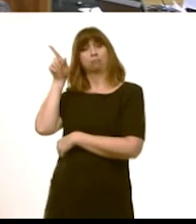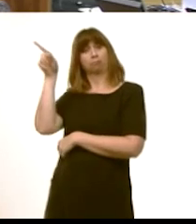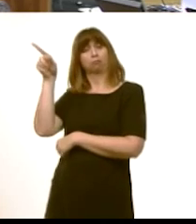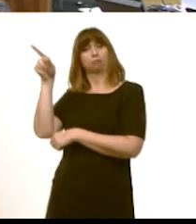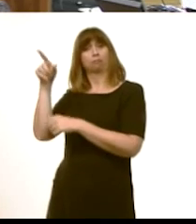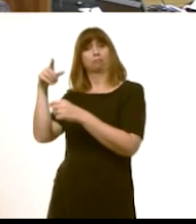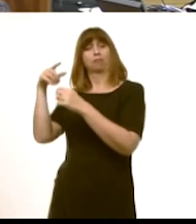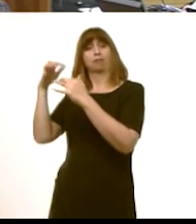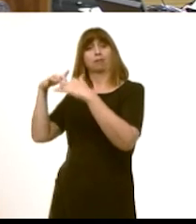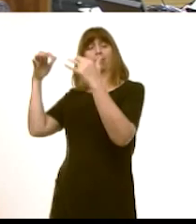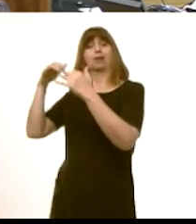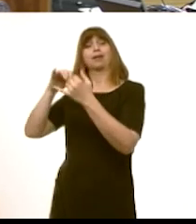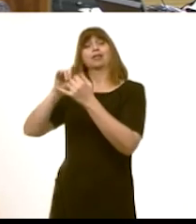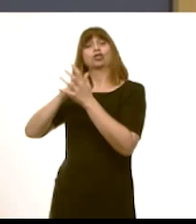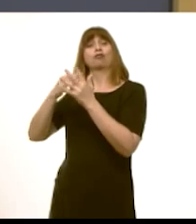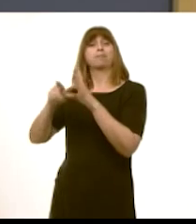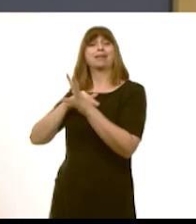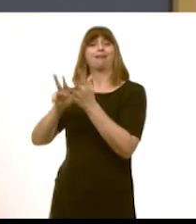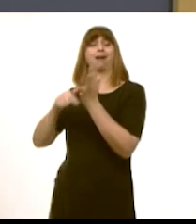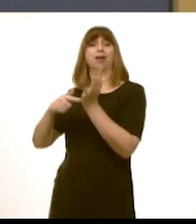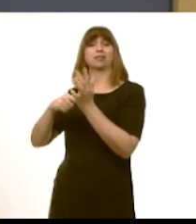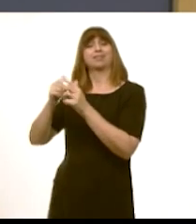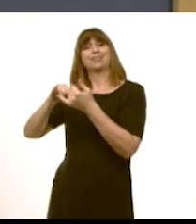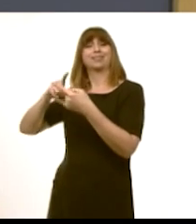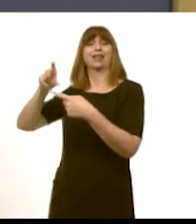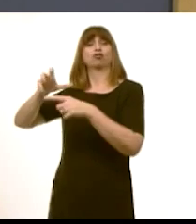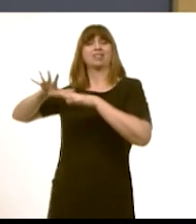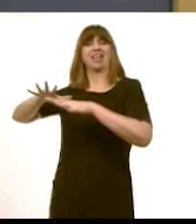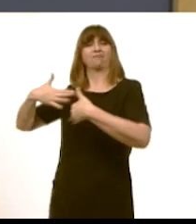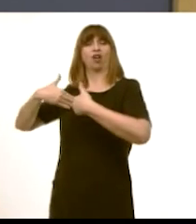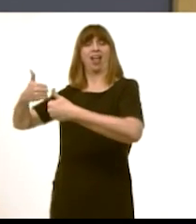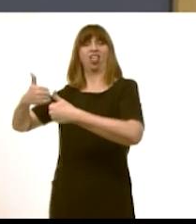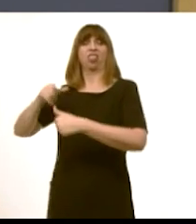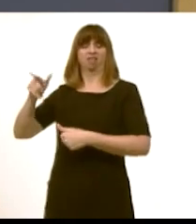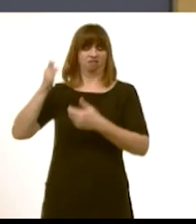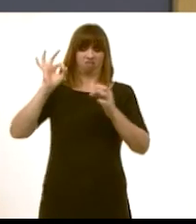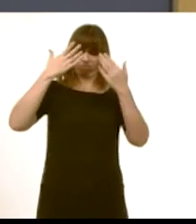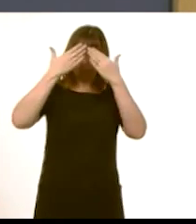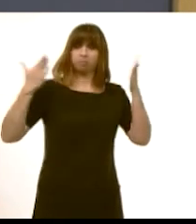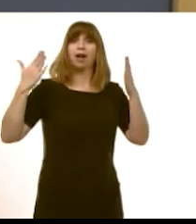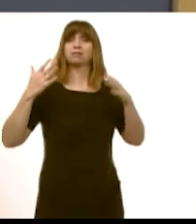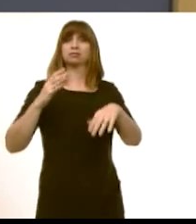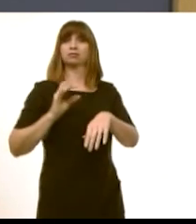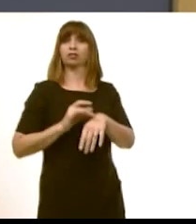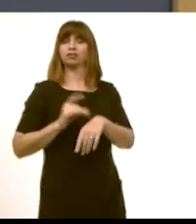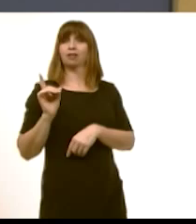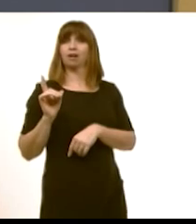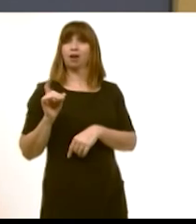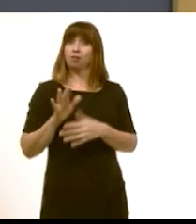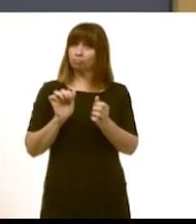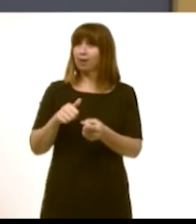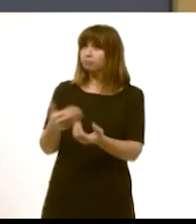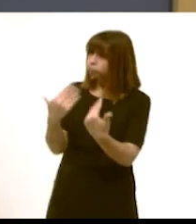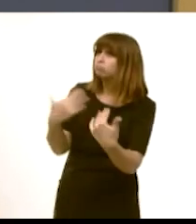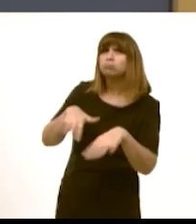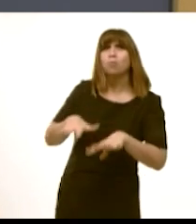the Secretary of State for Health, Jeremy Hunt, to the junior doctors. Do you agree with me that the junior doctors in the English NHS should actually look to come to Wales,